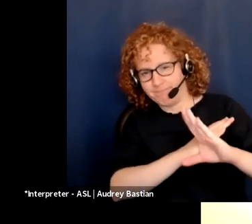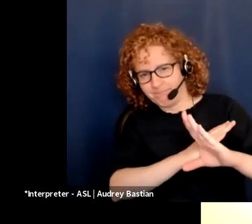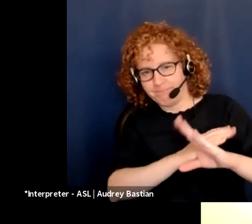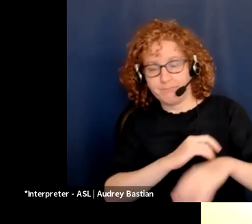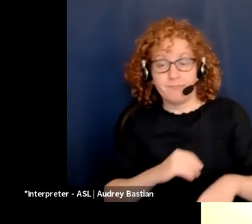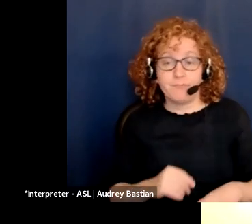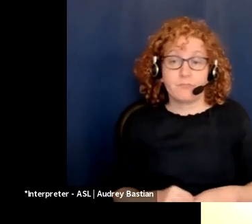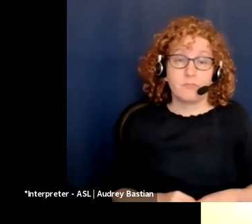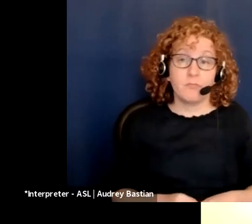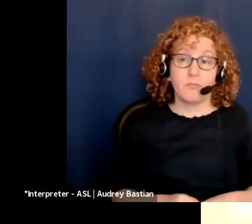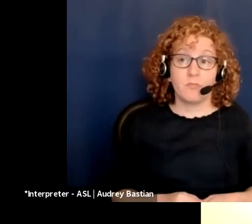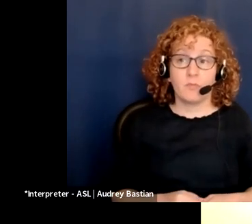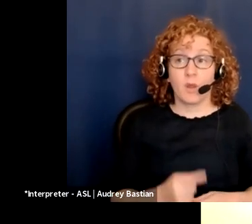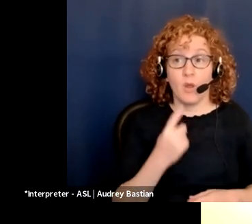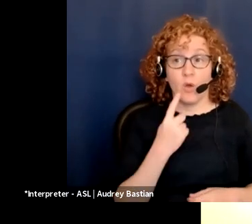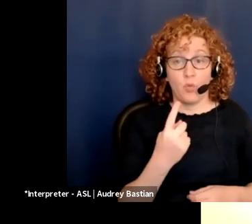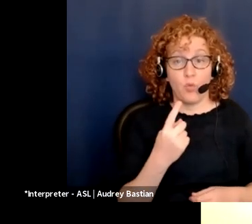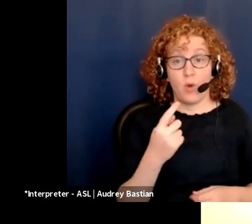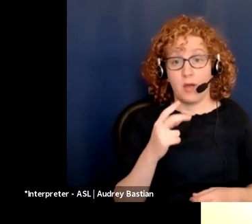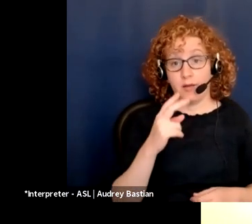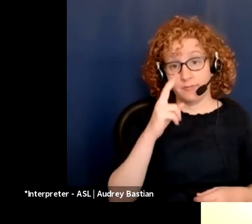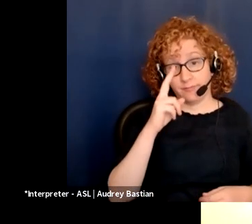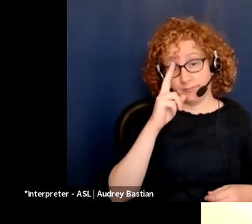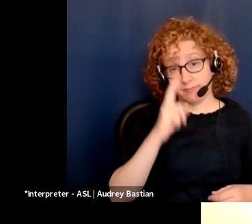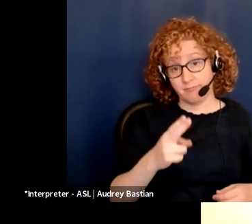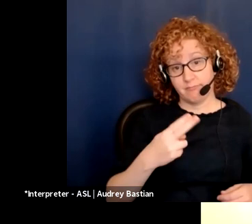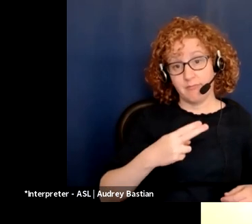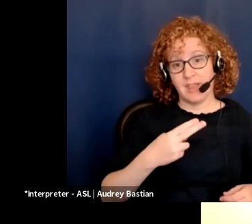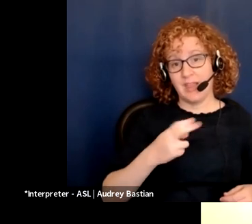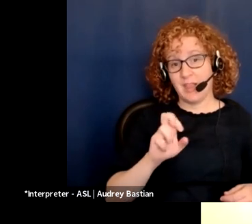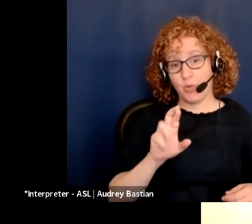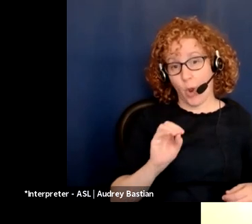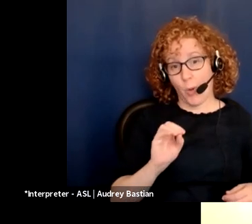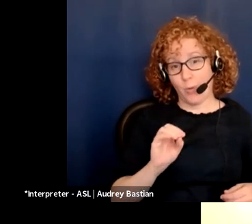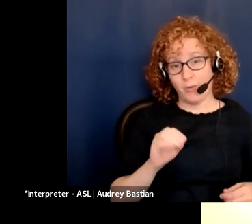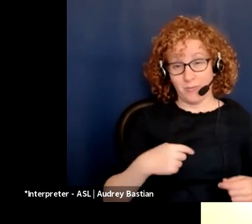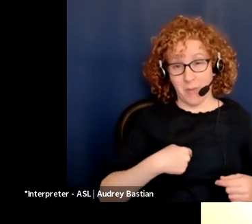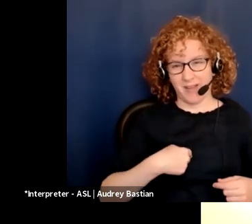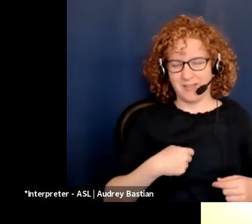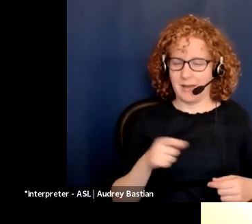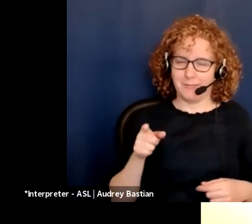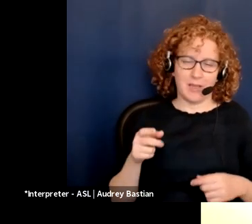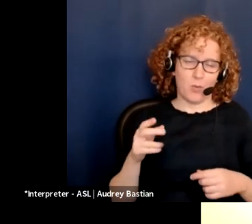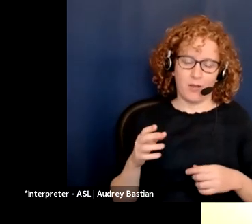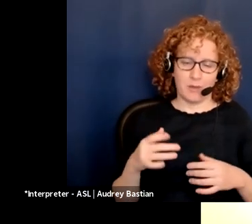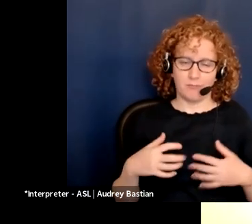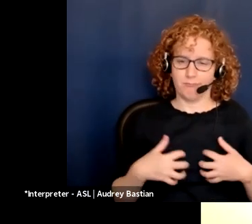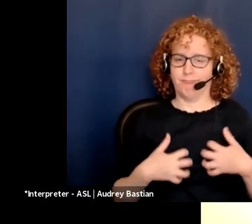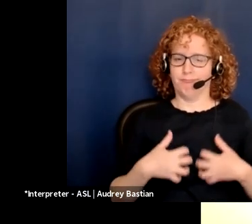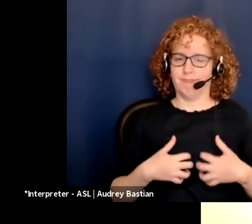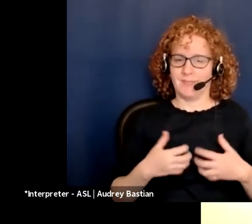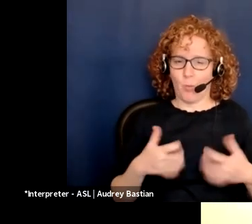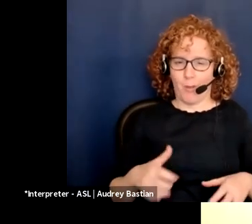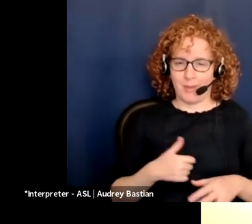One sort of hero of mine, and he'd probably be appalled to hear me describe him that way.